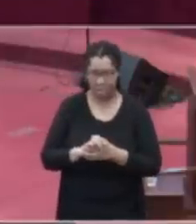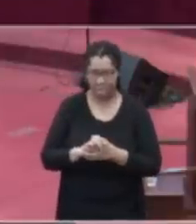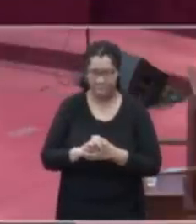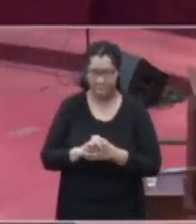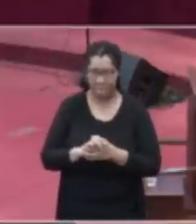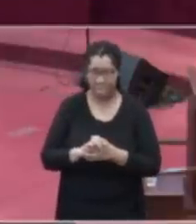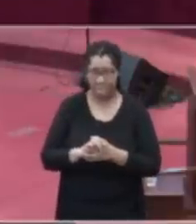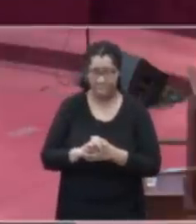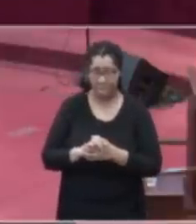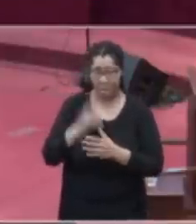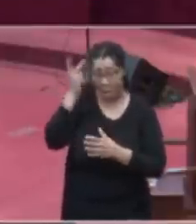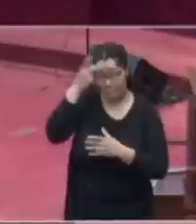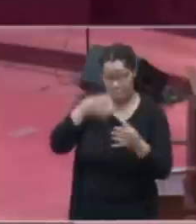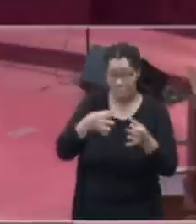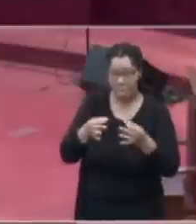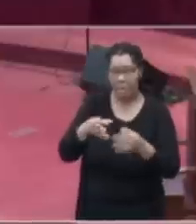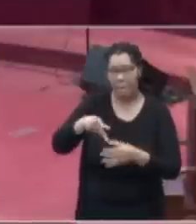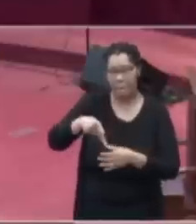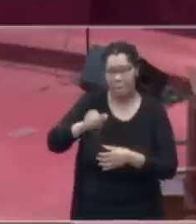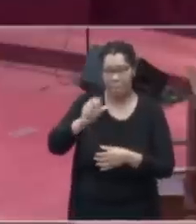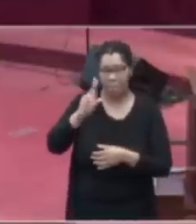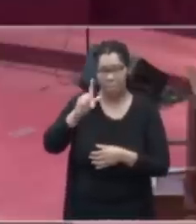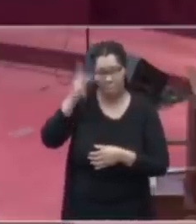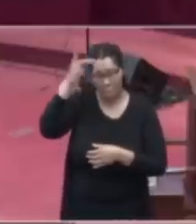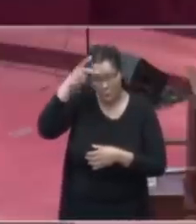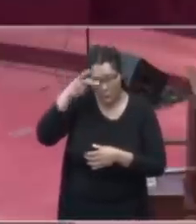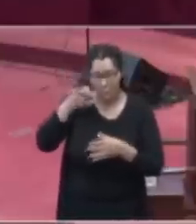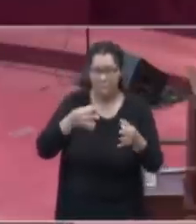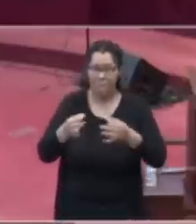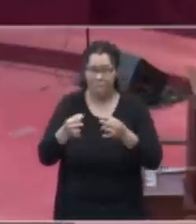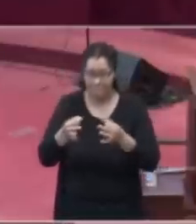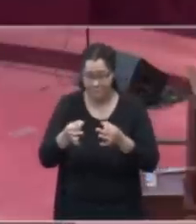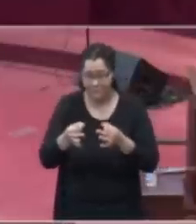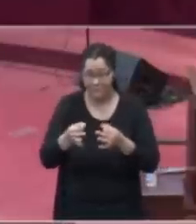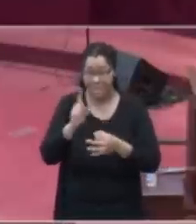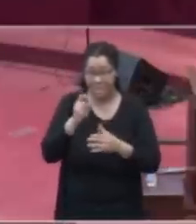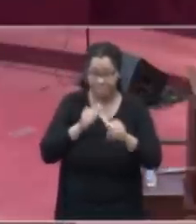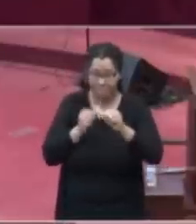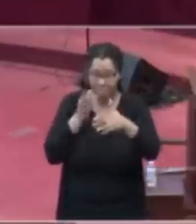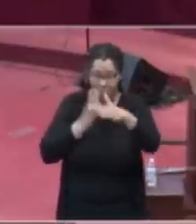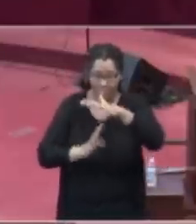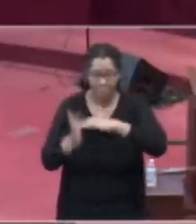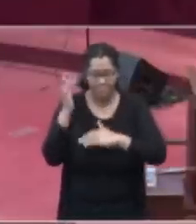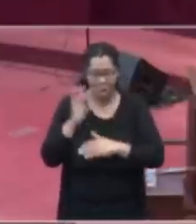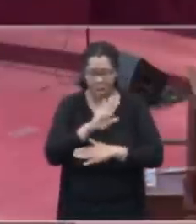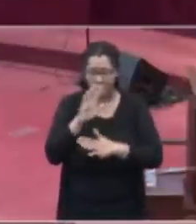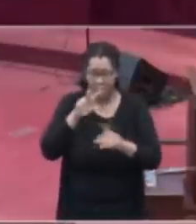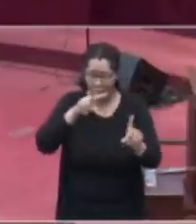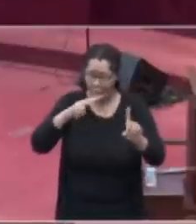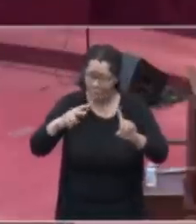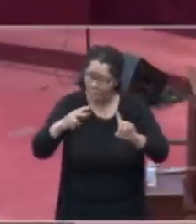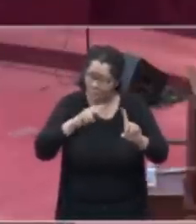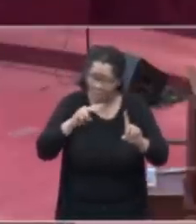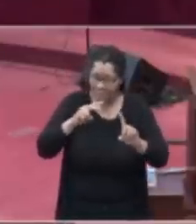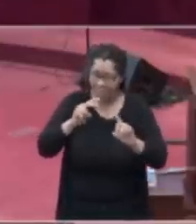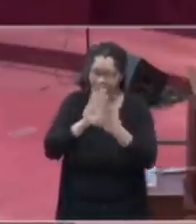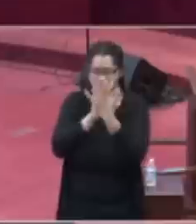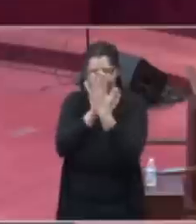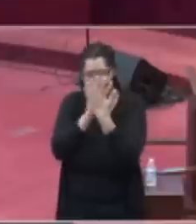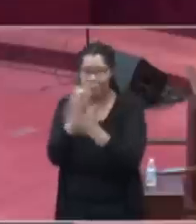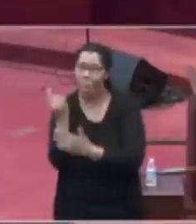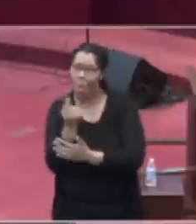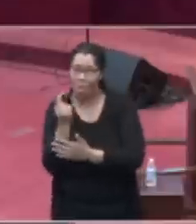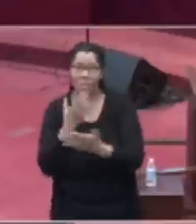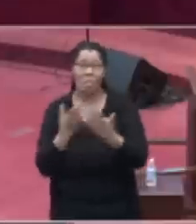Paul says, stay humble because you are seeing through a glass darkly. That whatever perception you have